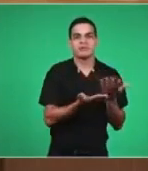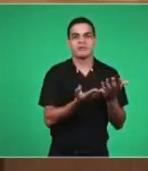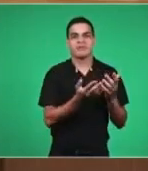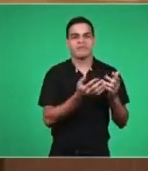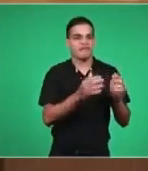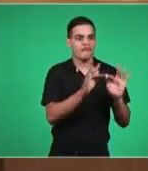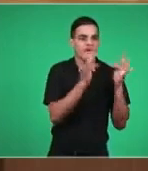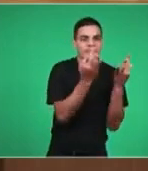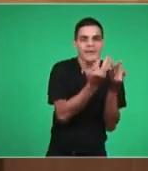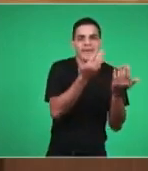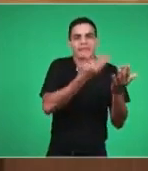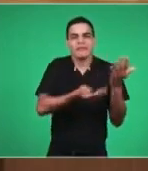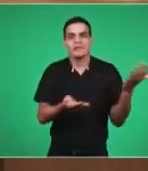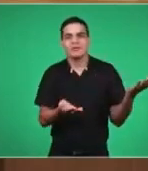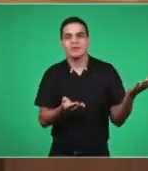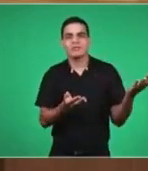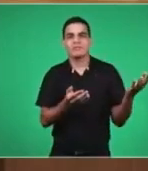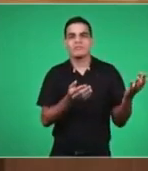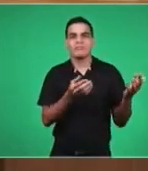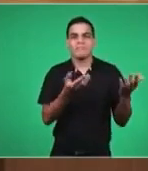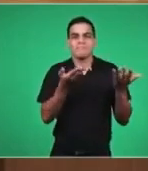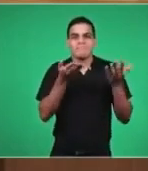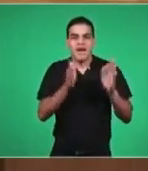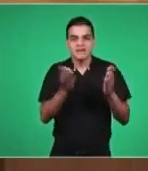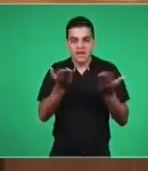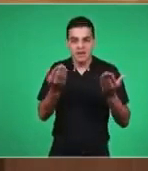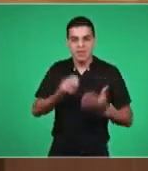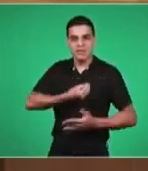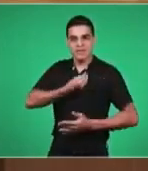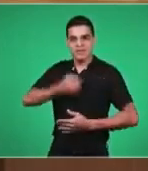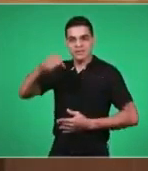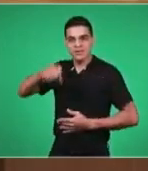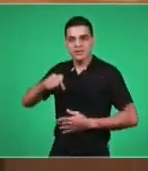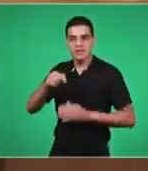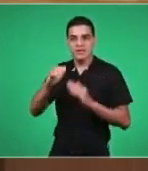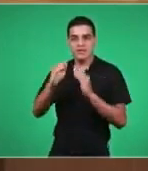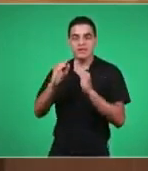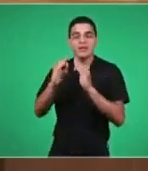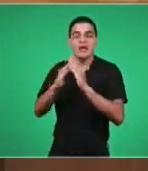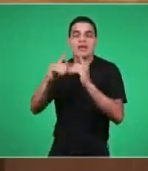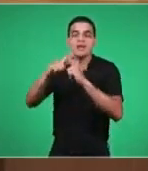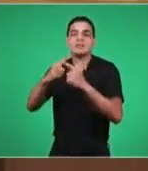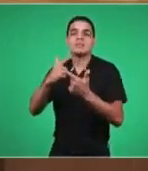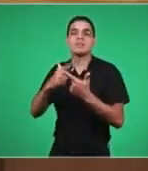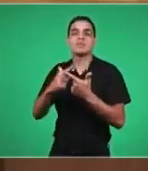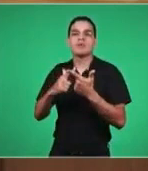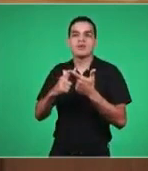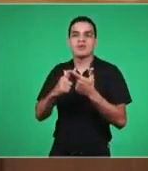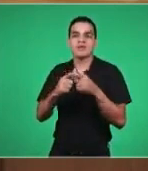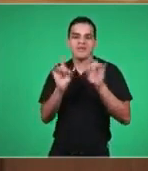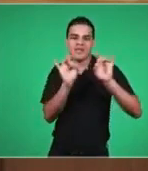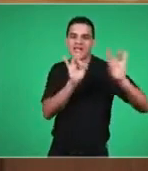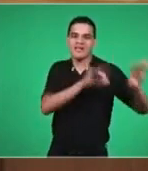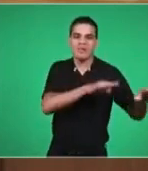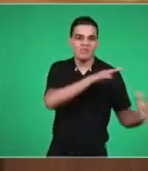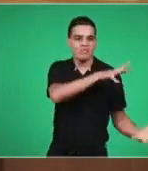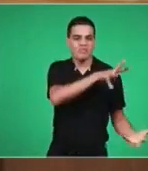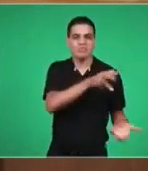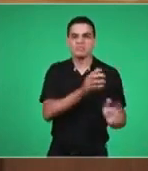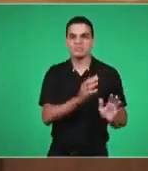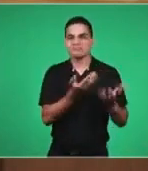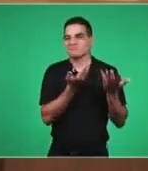abandoned the world and left friends and things so that they could come and serve the